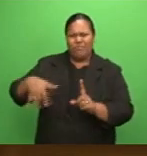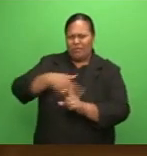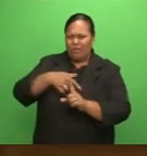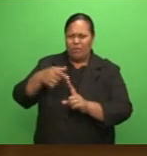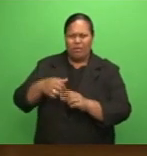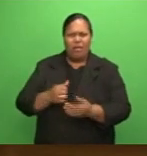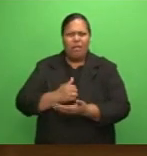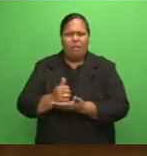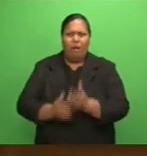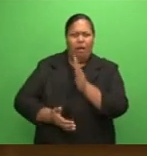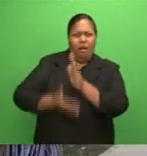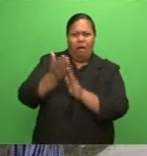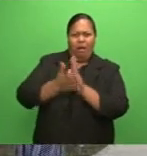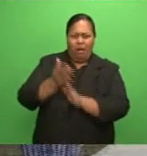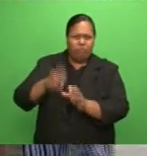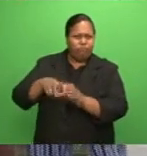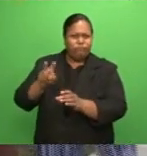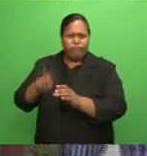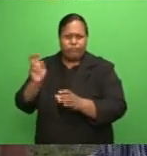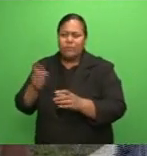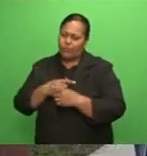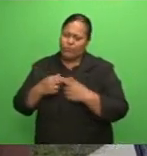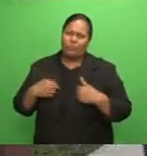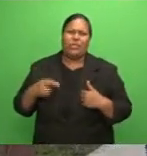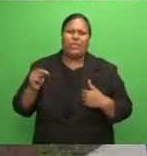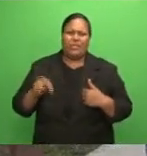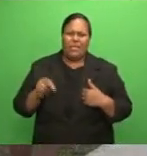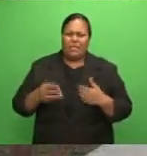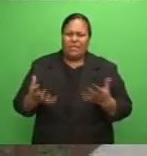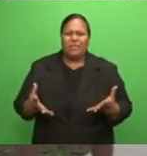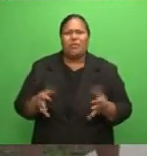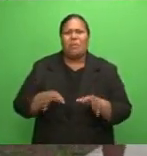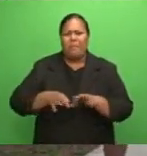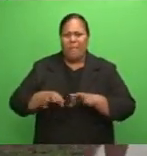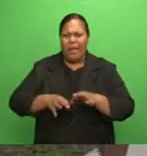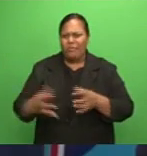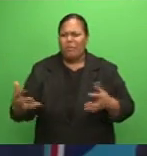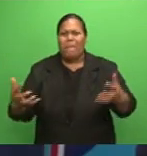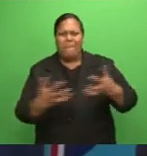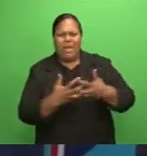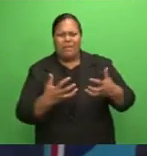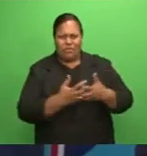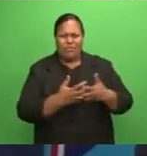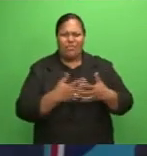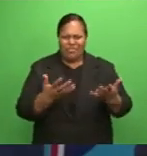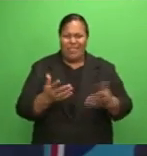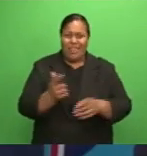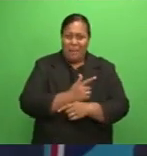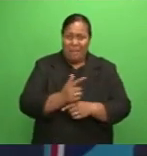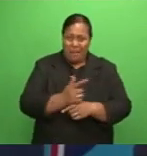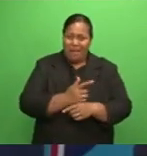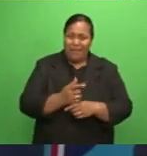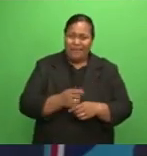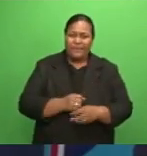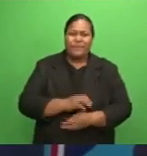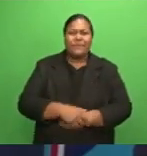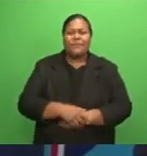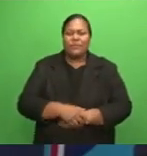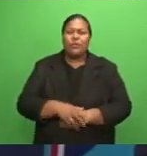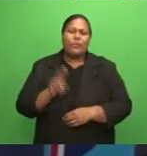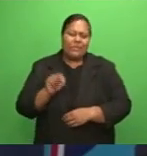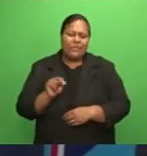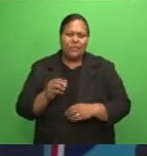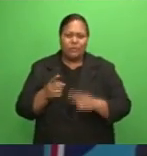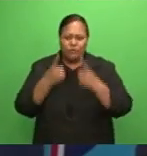we need resources and not regulations better suited to larger labor markets. Let's find opportunity in this crisis